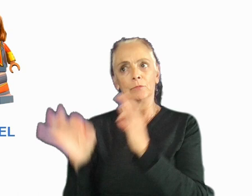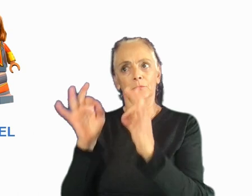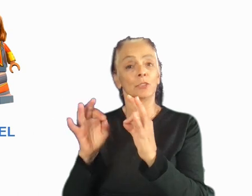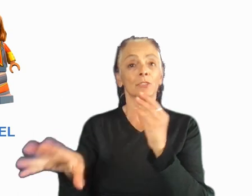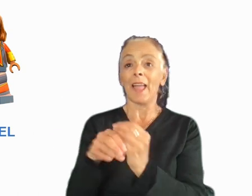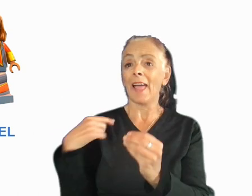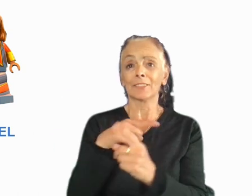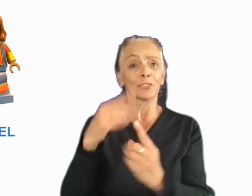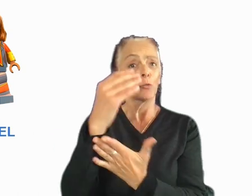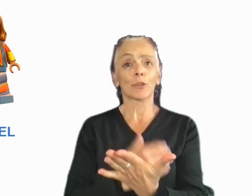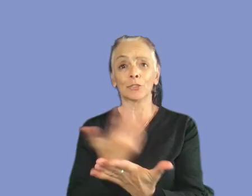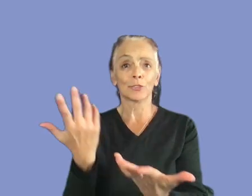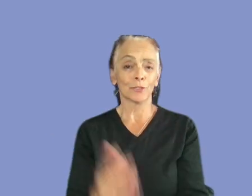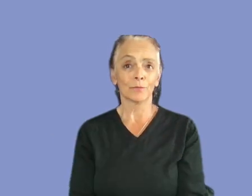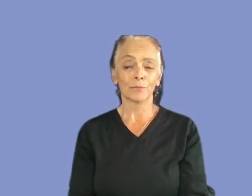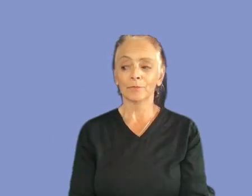your rosters.